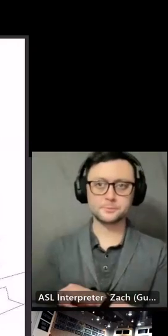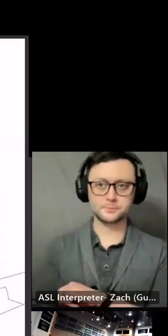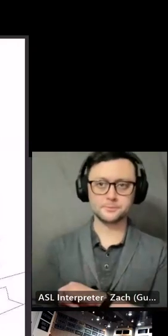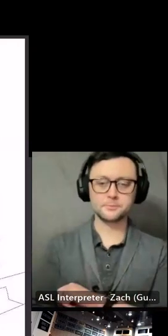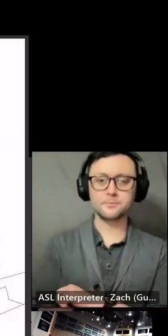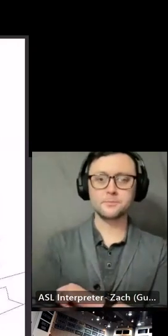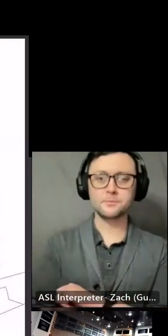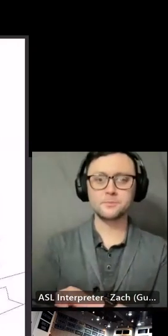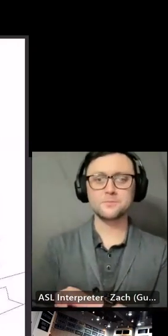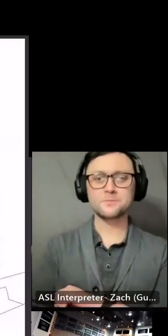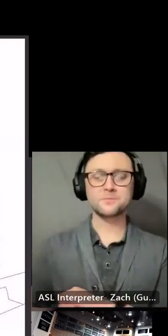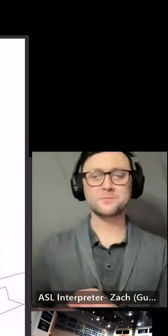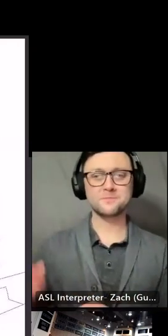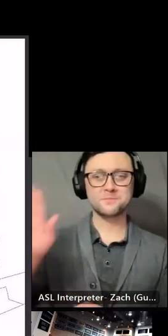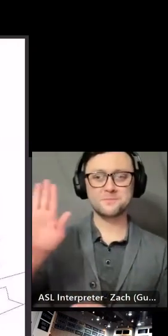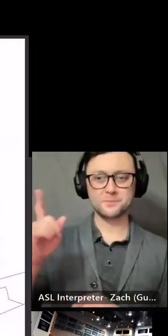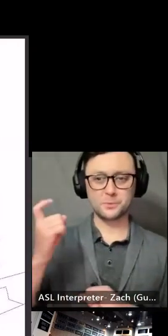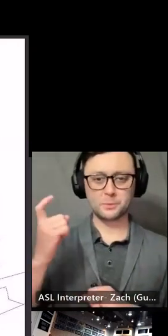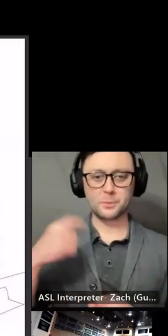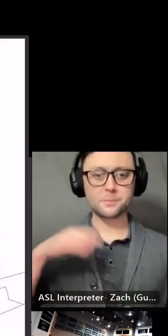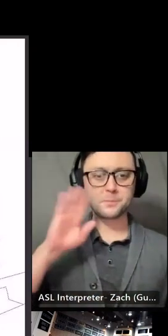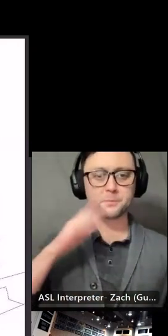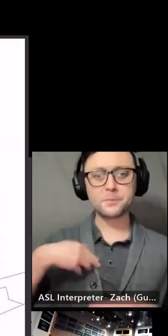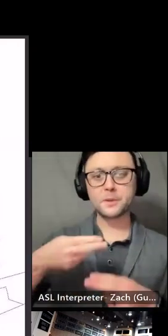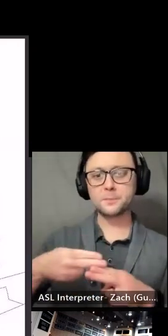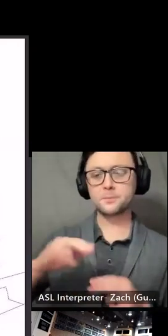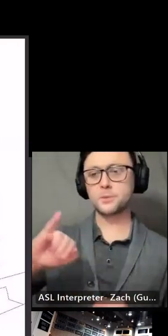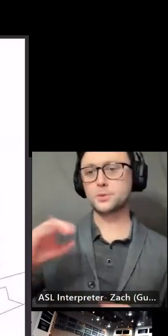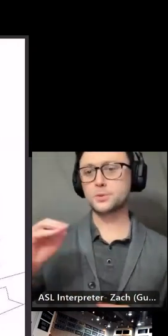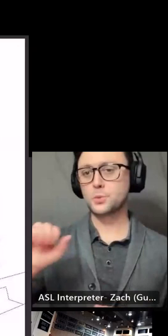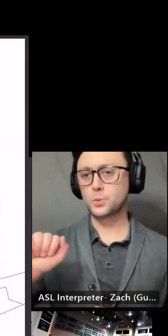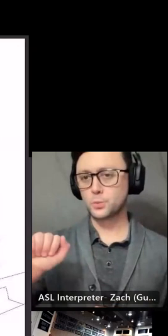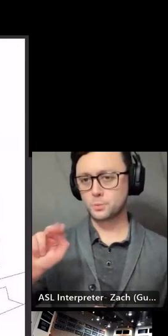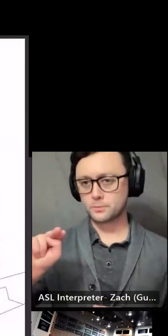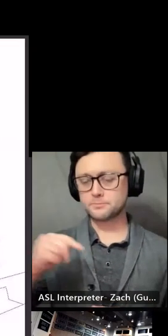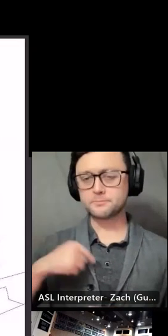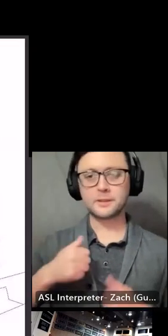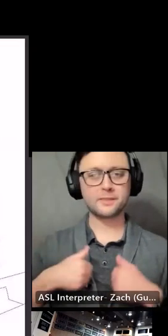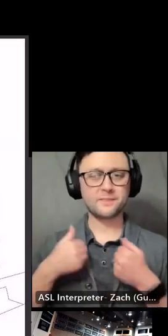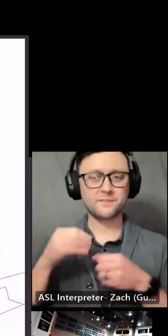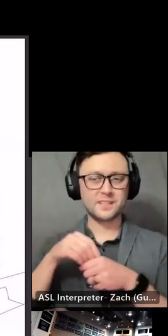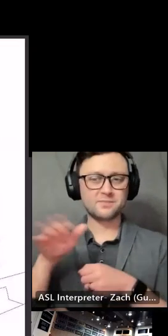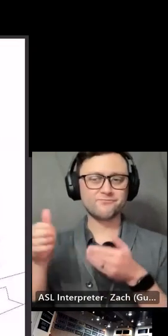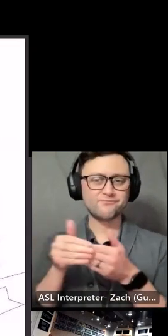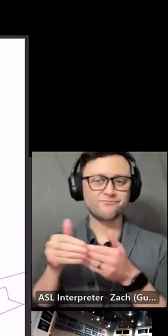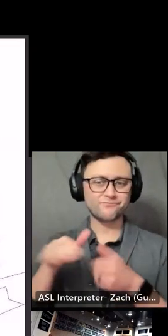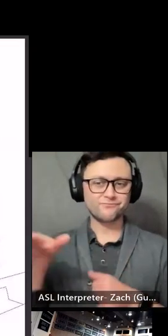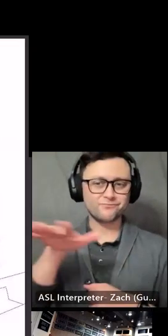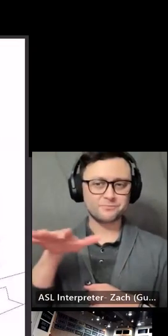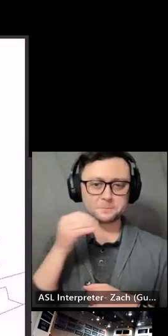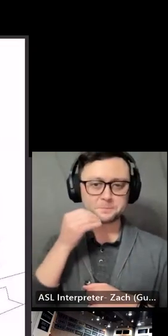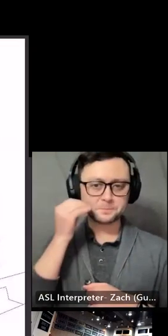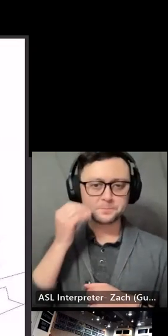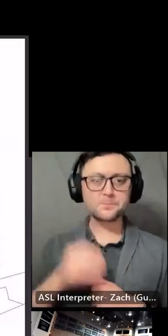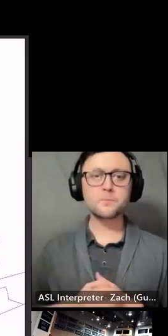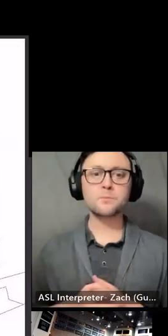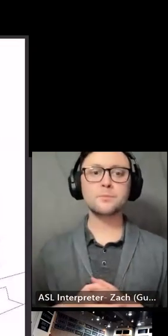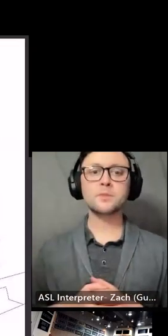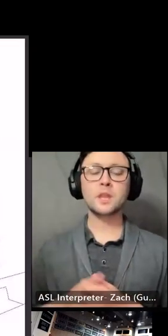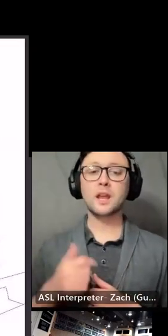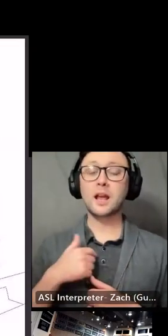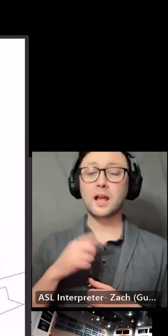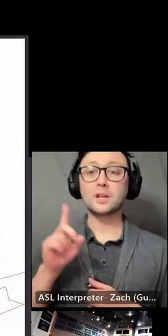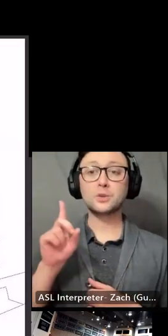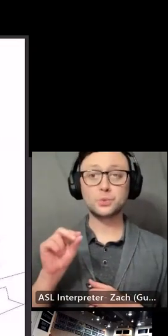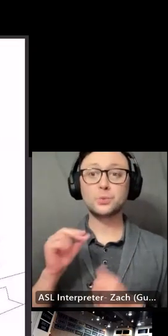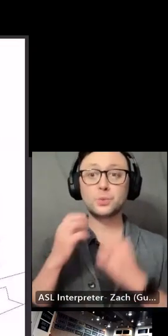That's the thing. Hello, my name is Joanne Zittick, and I live in the neighborhood. And although I care about all